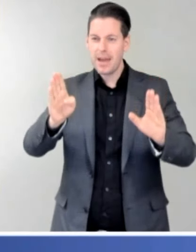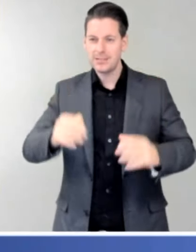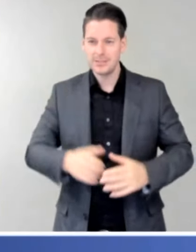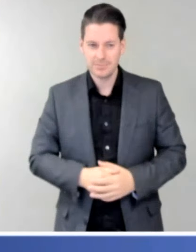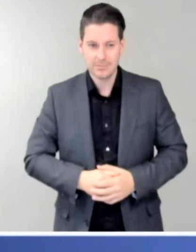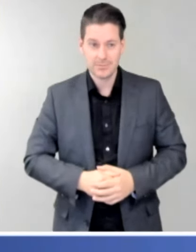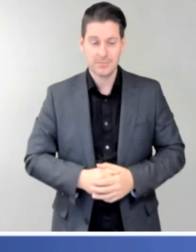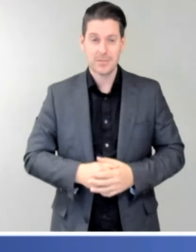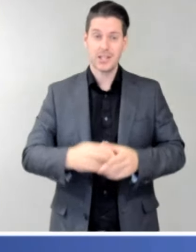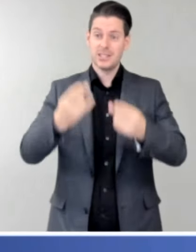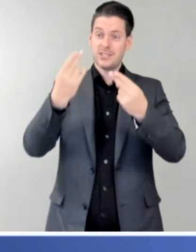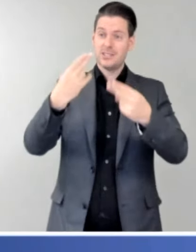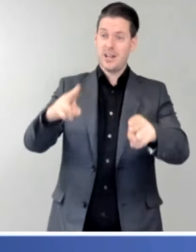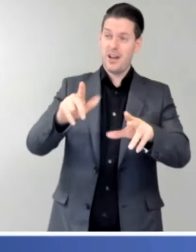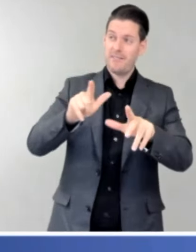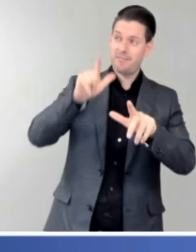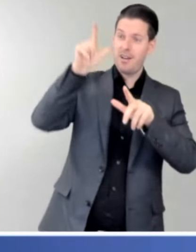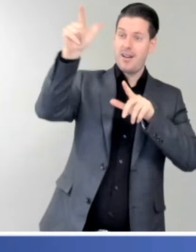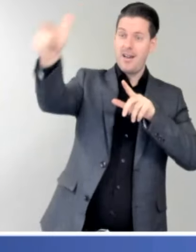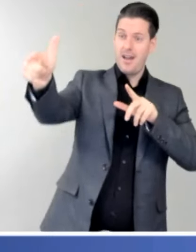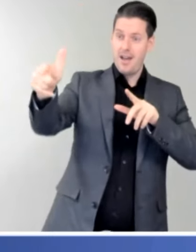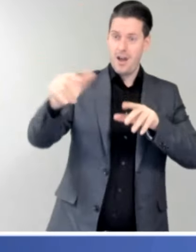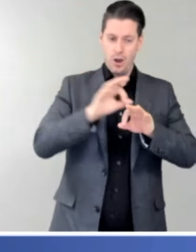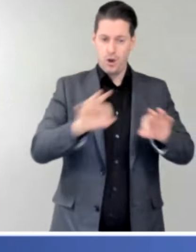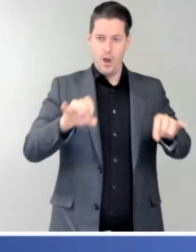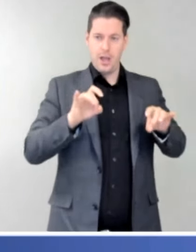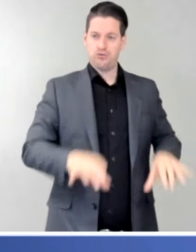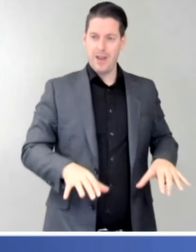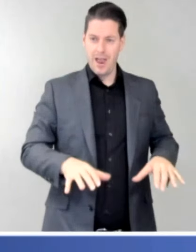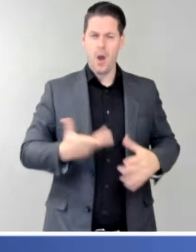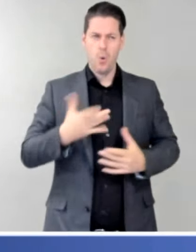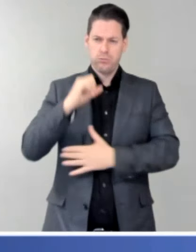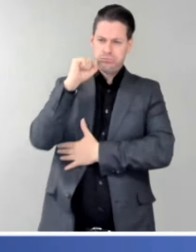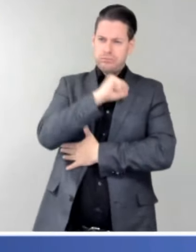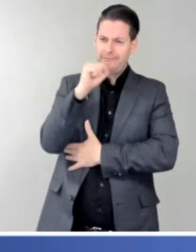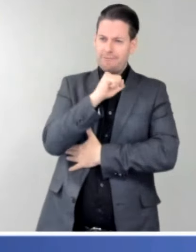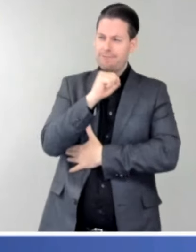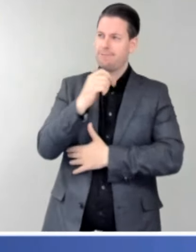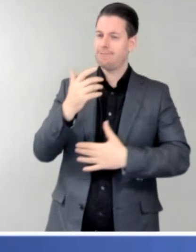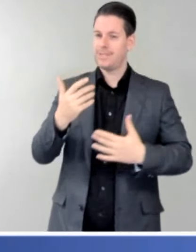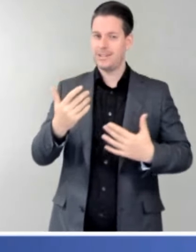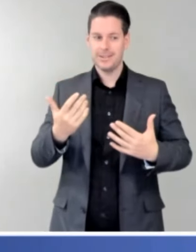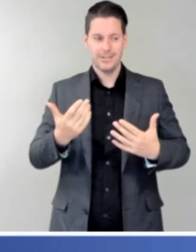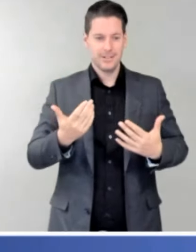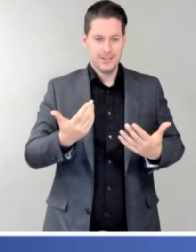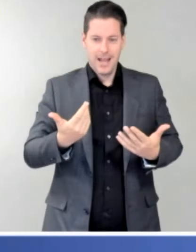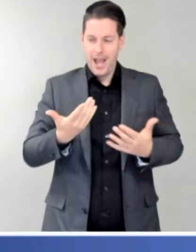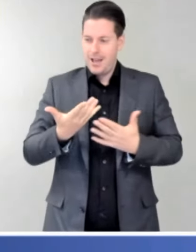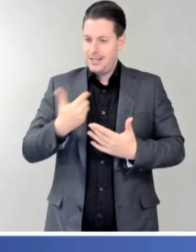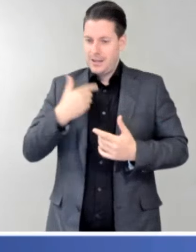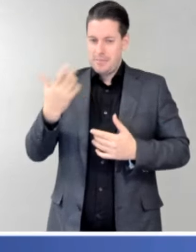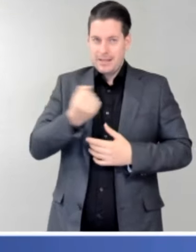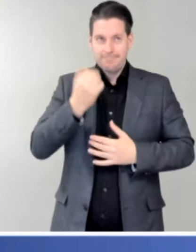is a profound grief, and without them here, all that is left is to find ways to reflect and to